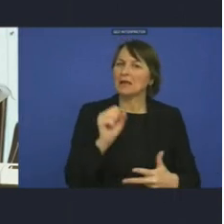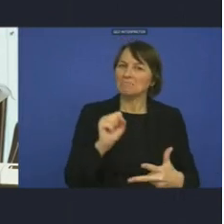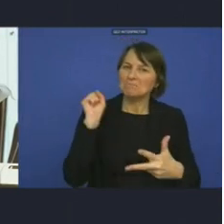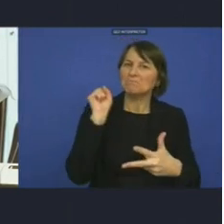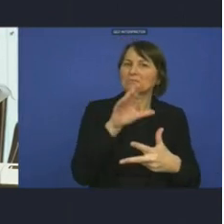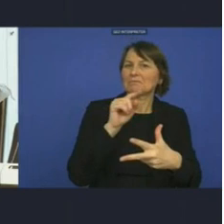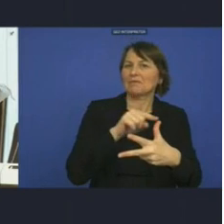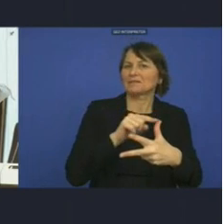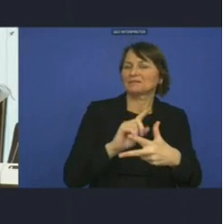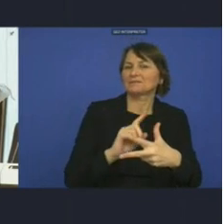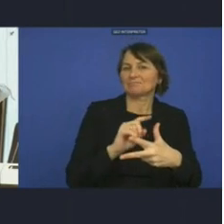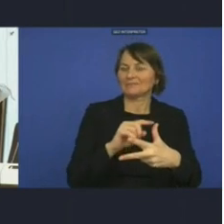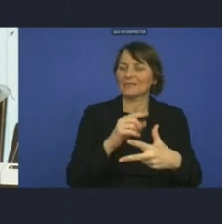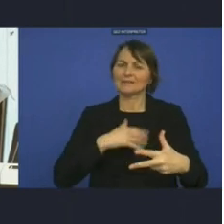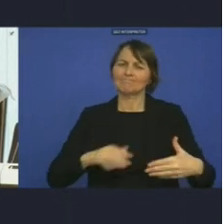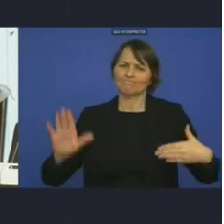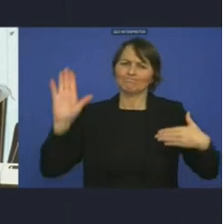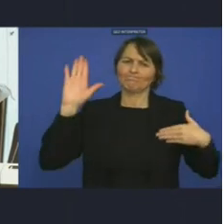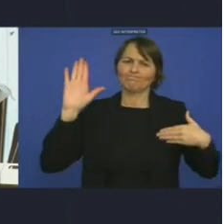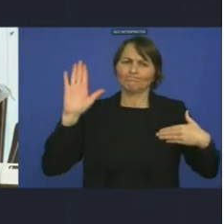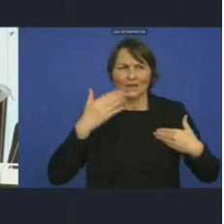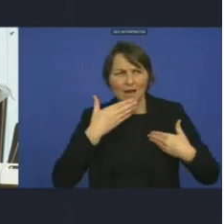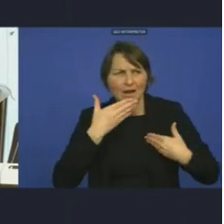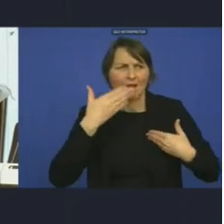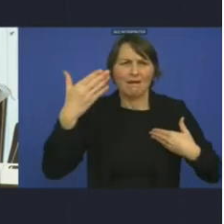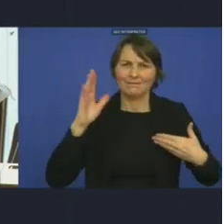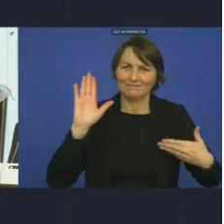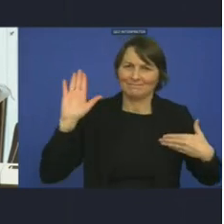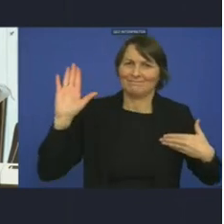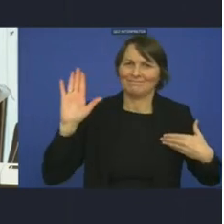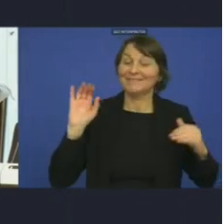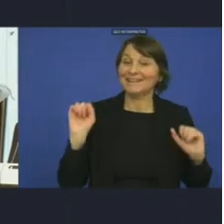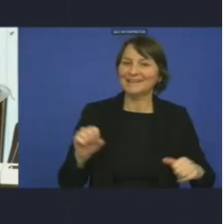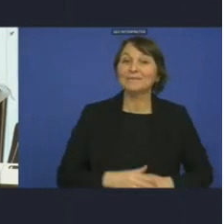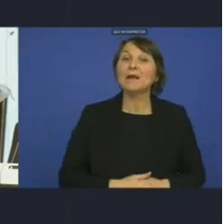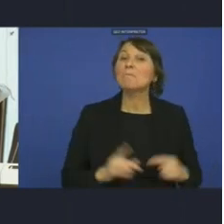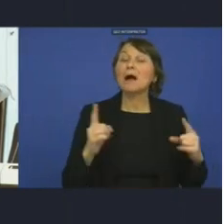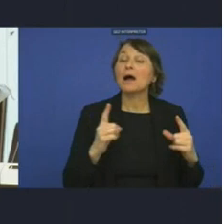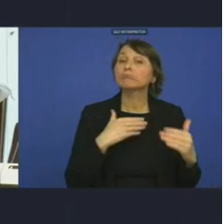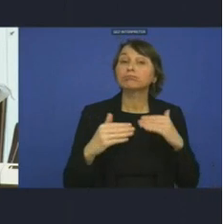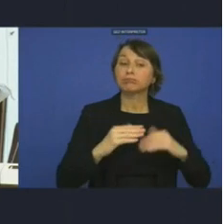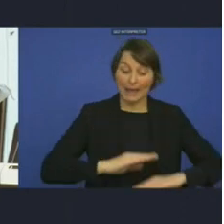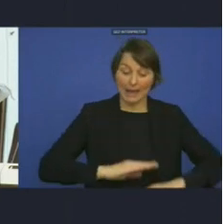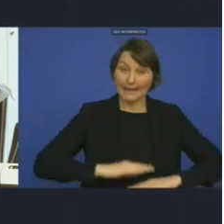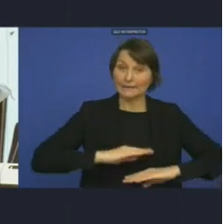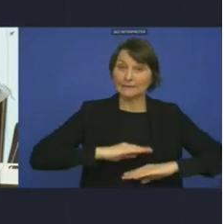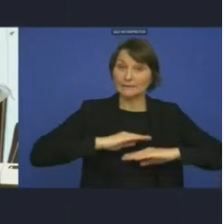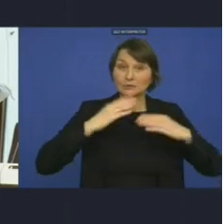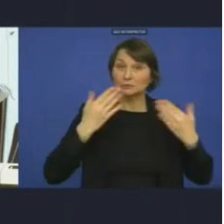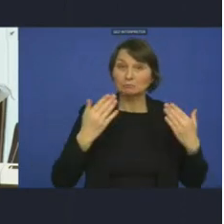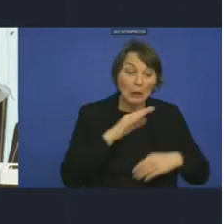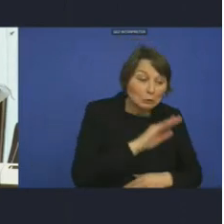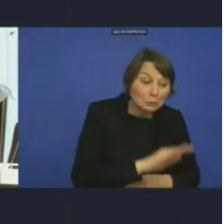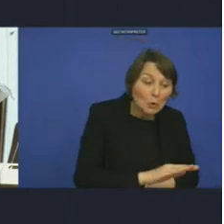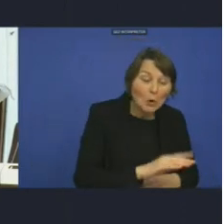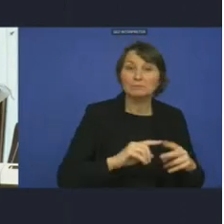It is important to note that this calls to all generations, because from the kids to the elderly, they